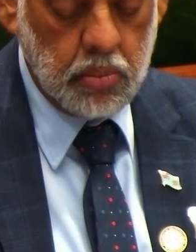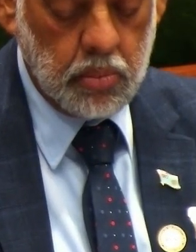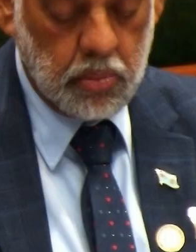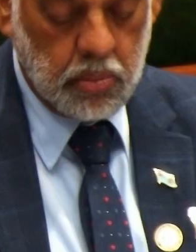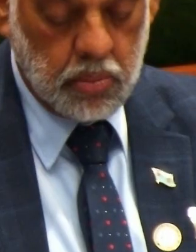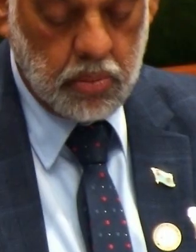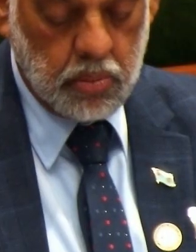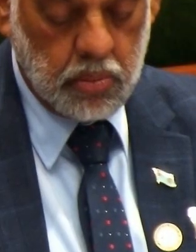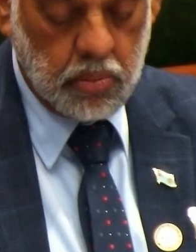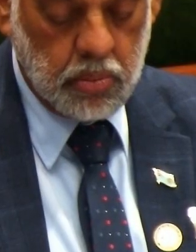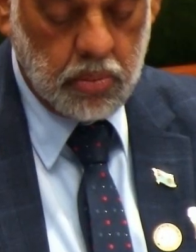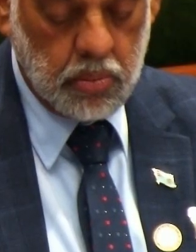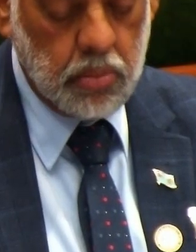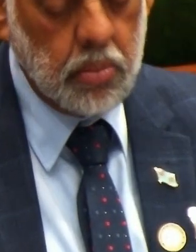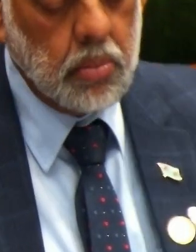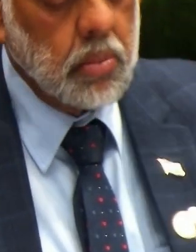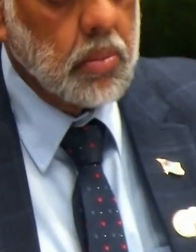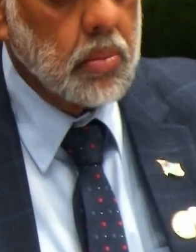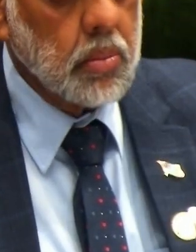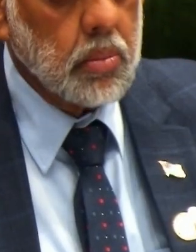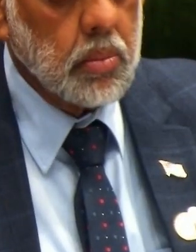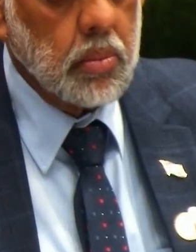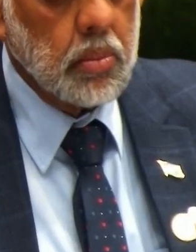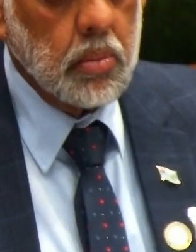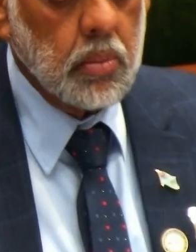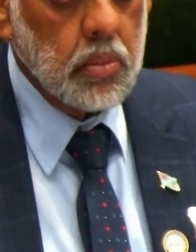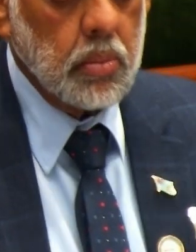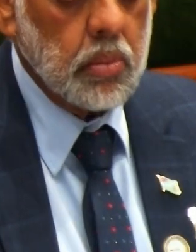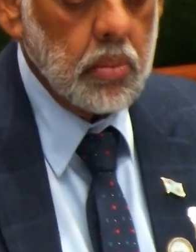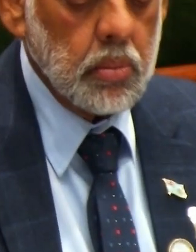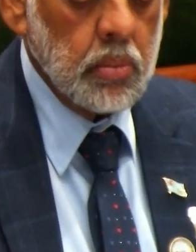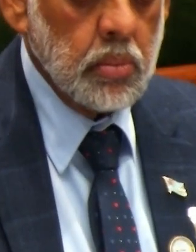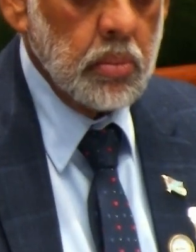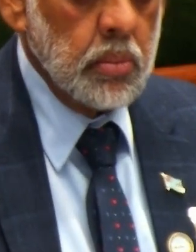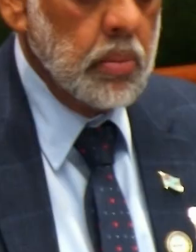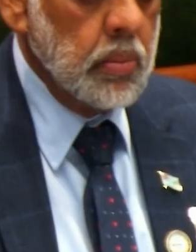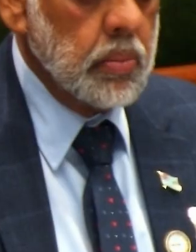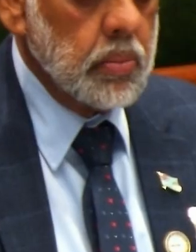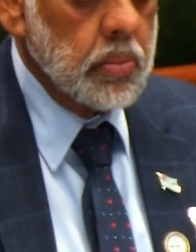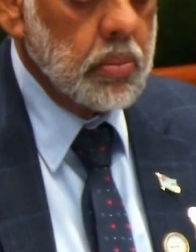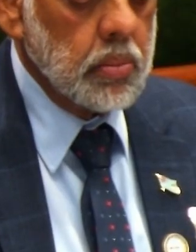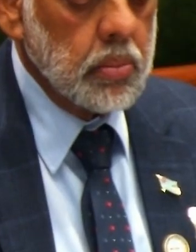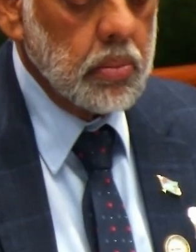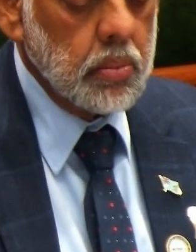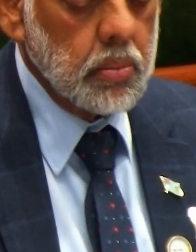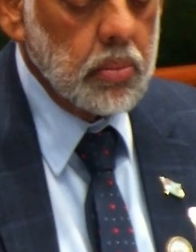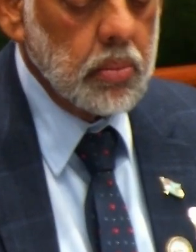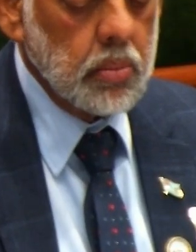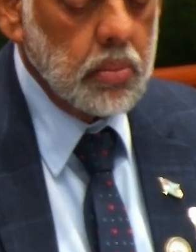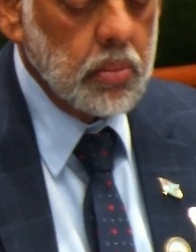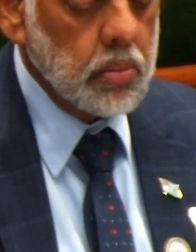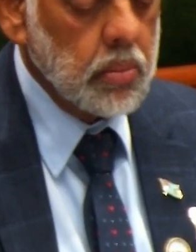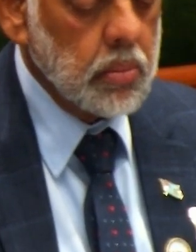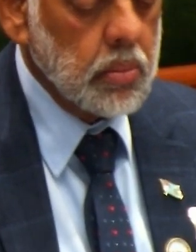on the needs, challenges, and potential of our young girls. It is a special day and reminds us that our girls are not waiting to become